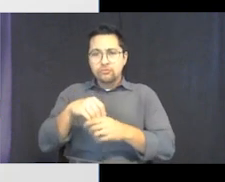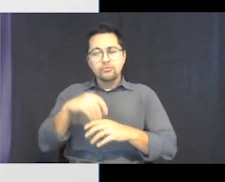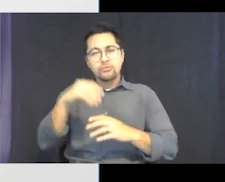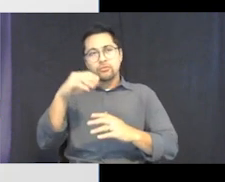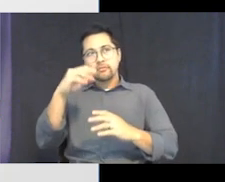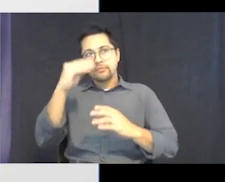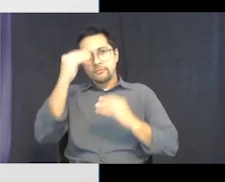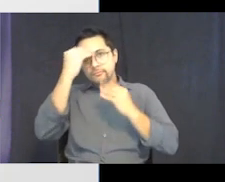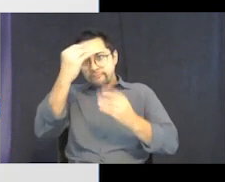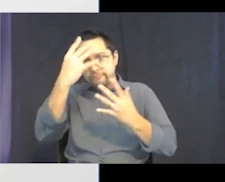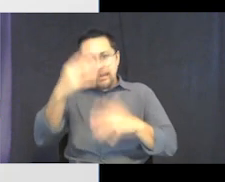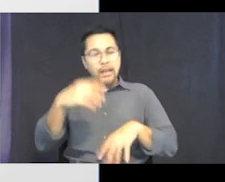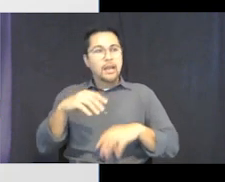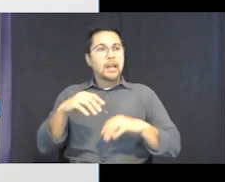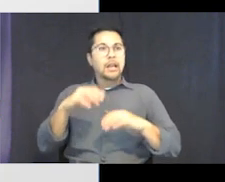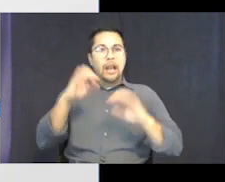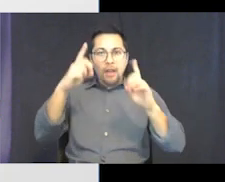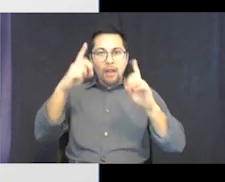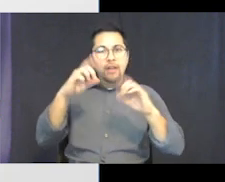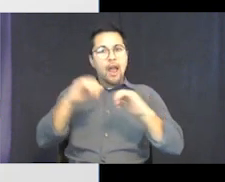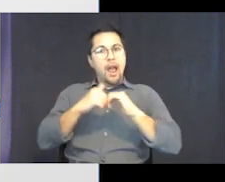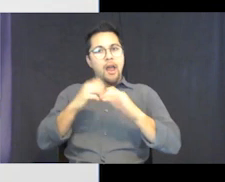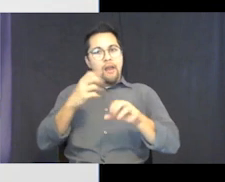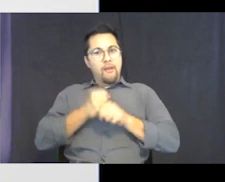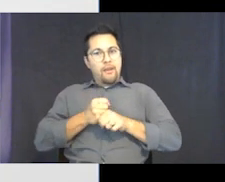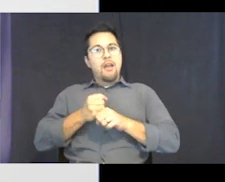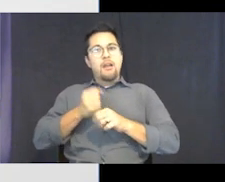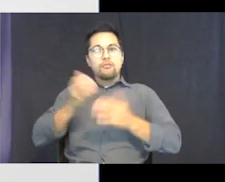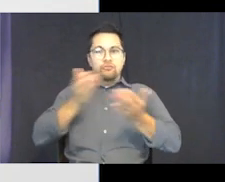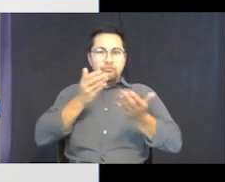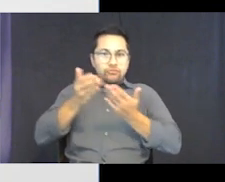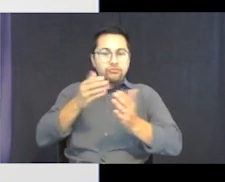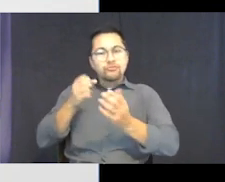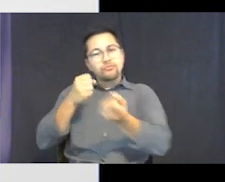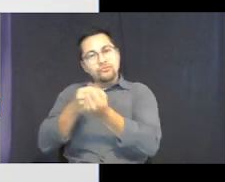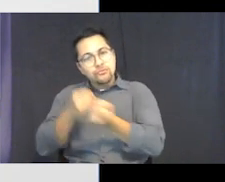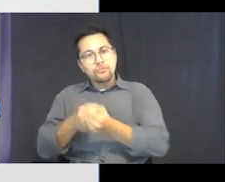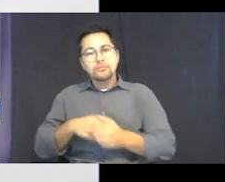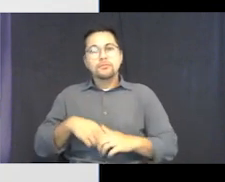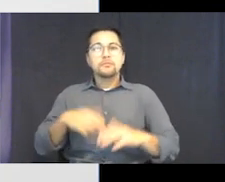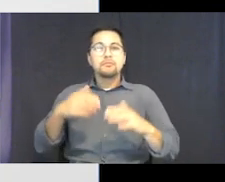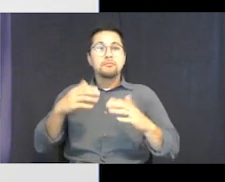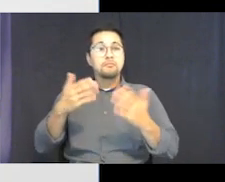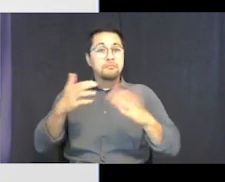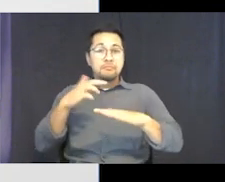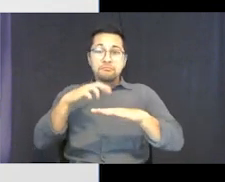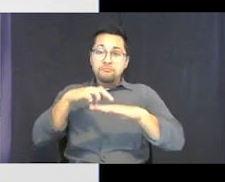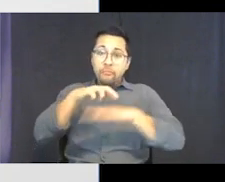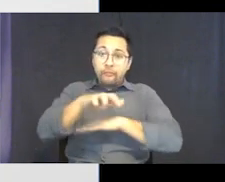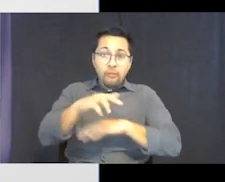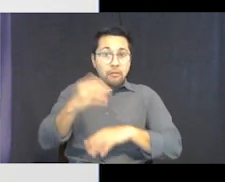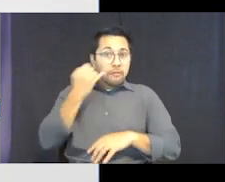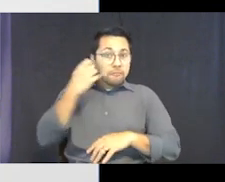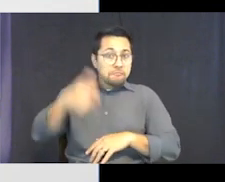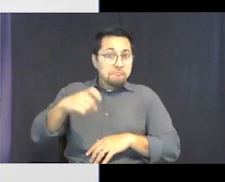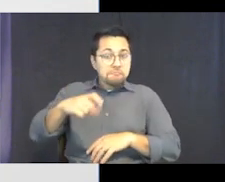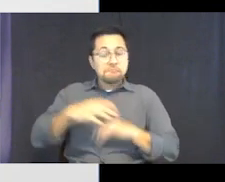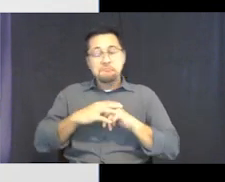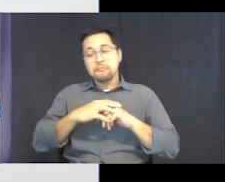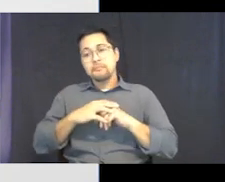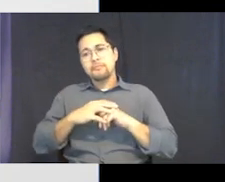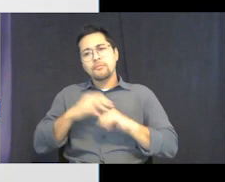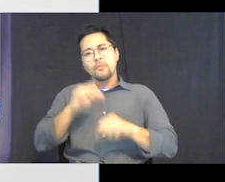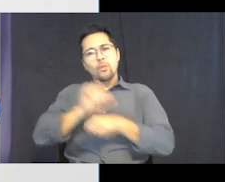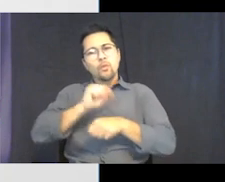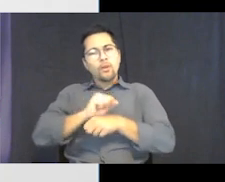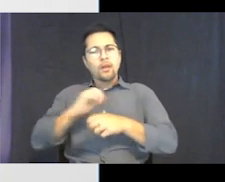information and education about how to obtain services and supports, assistance with referrals when needed, work collaboratively to